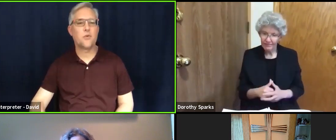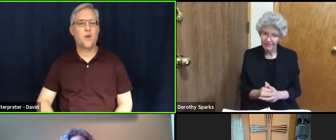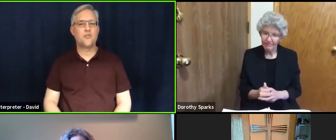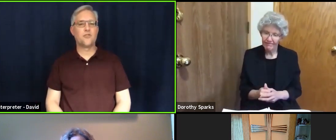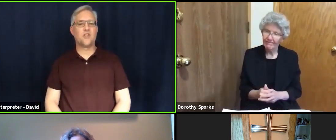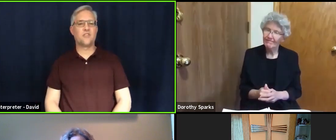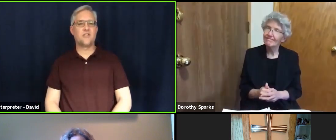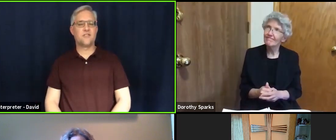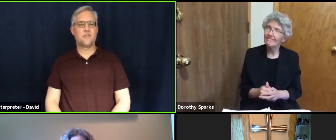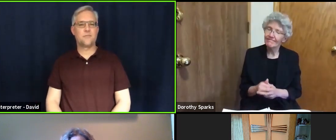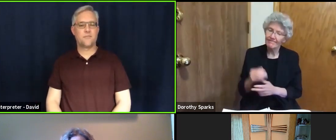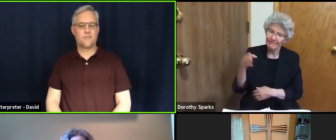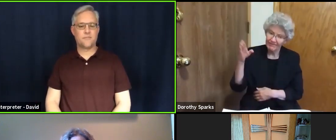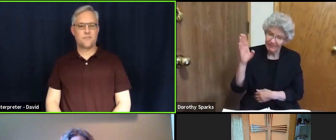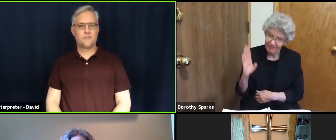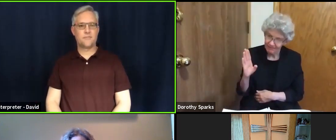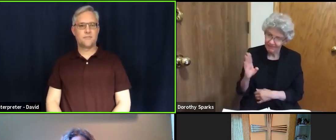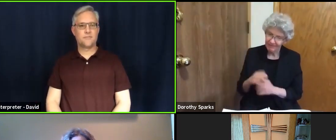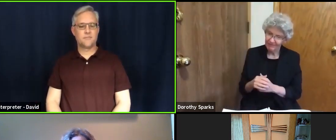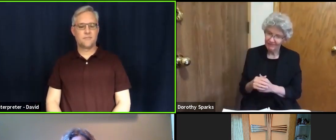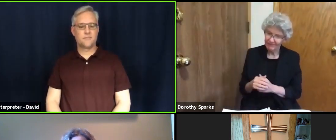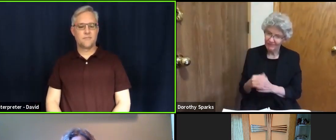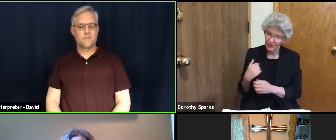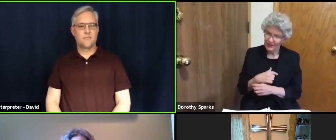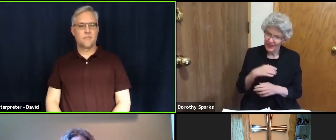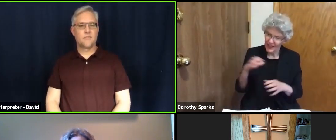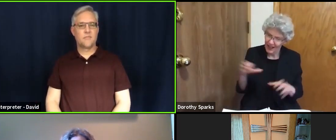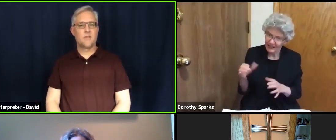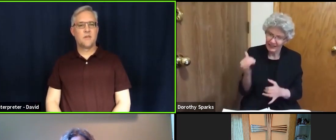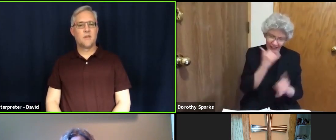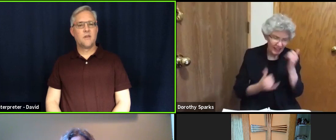Prayer for racial justice.